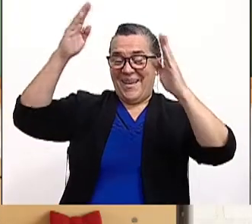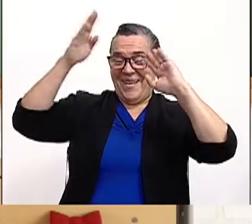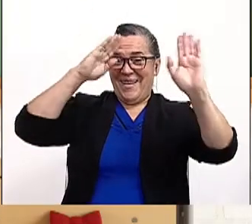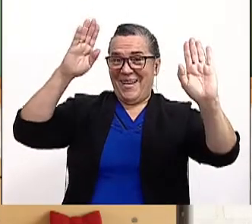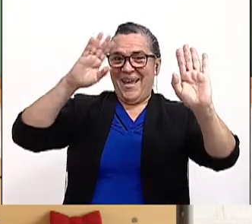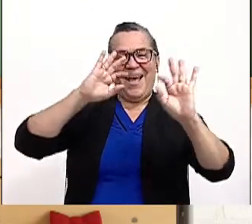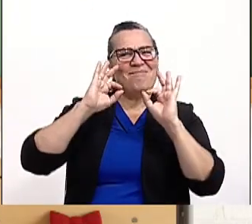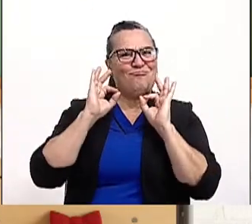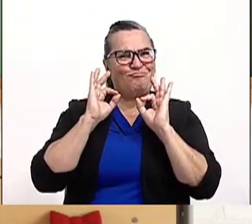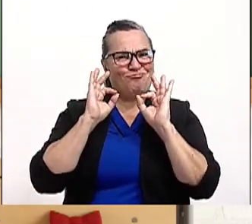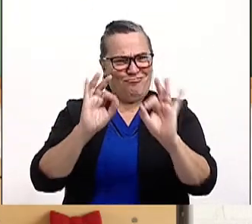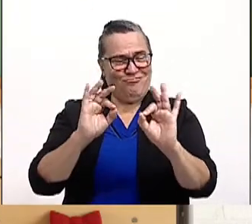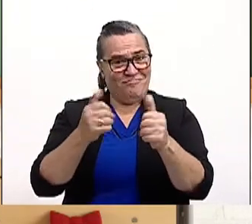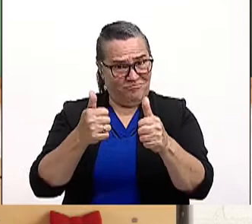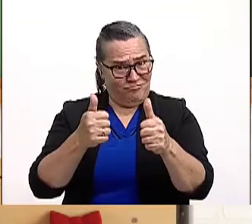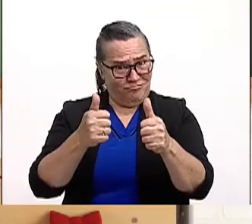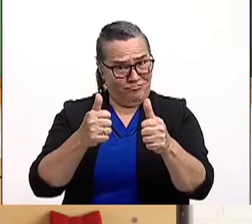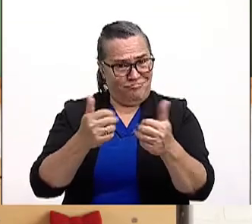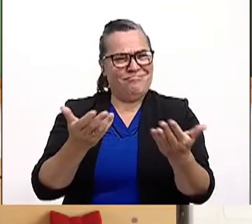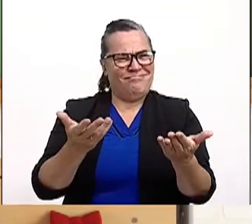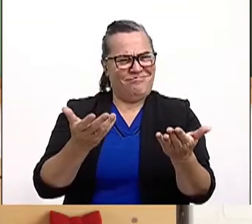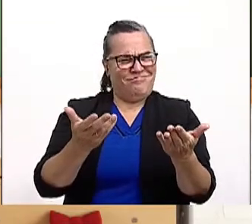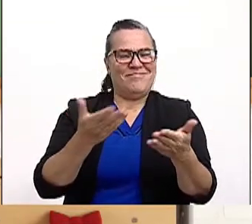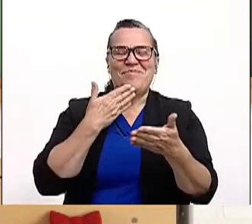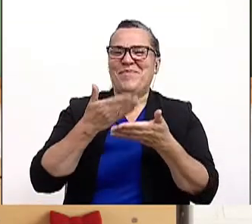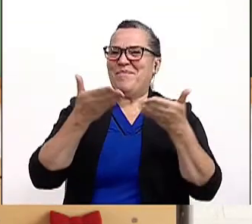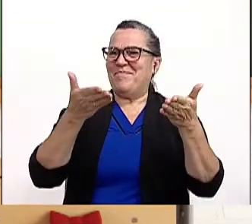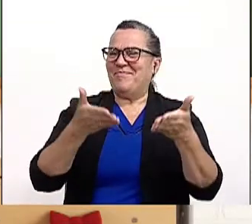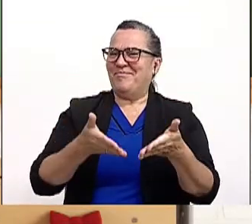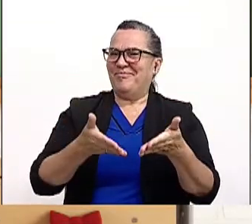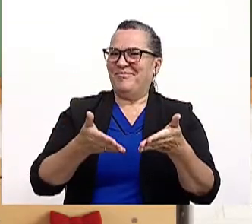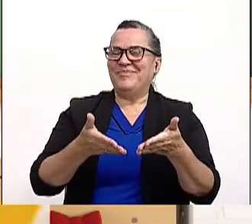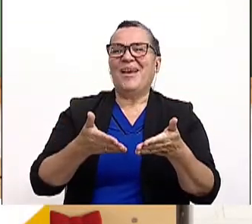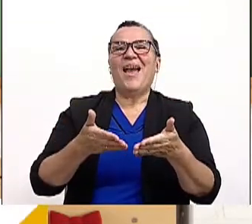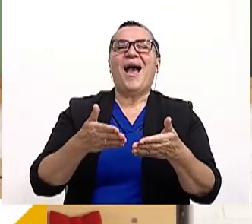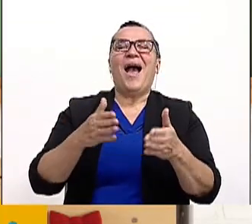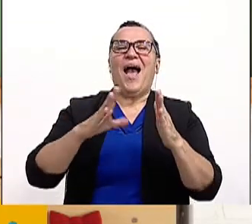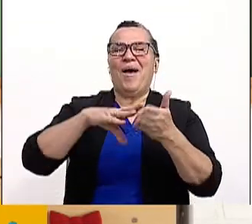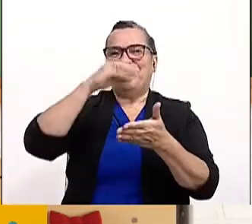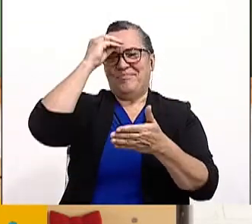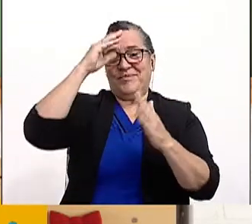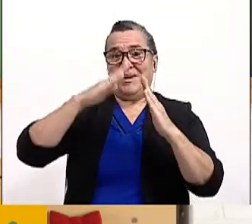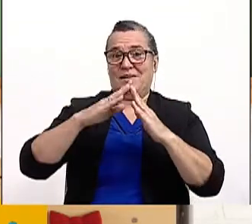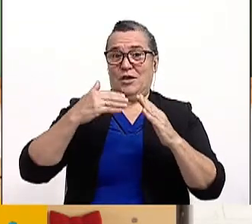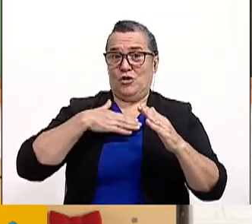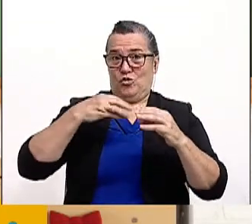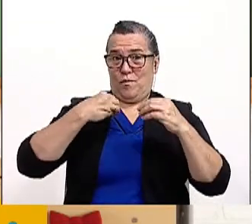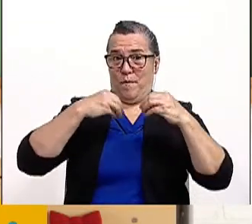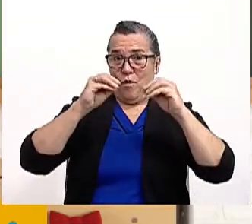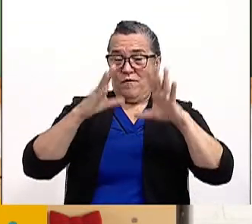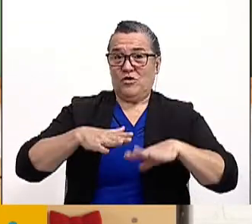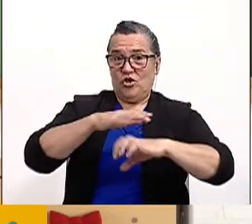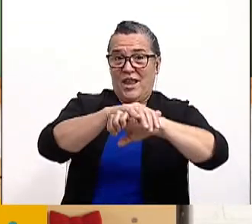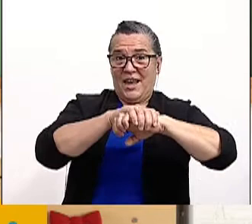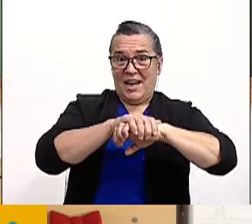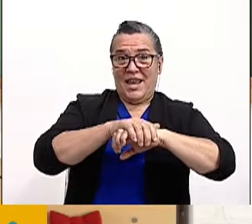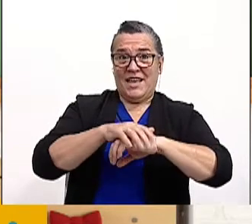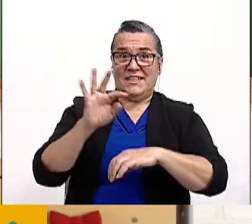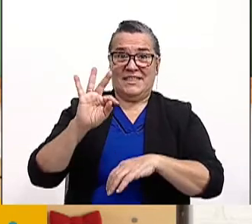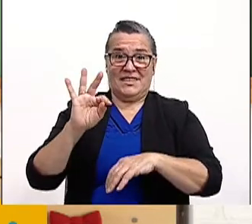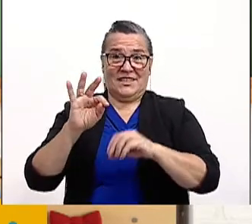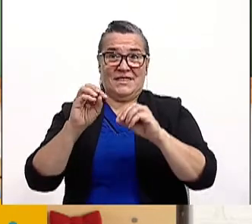Hello, everybody. How are you doing? Welcome to Aprendo en Casa. I'm teacher Evelyn, and I'm very excited to be here with